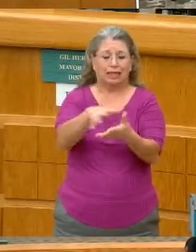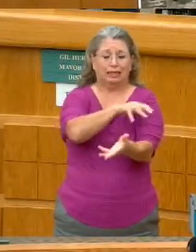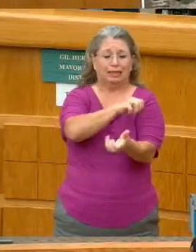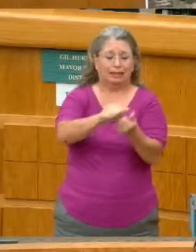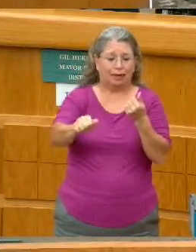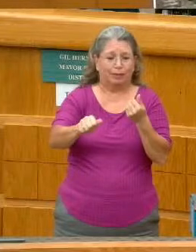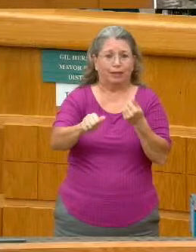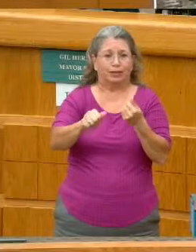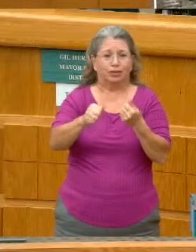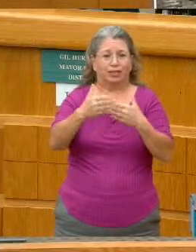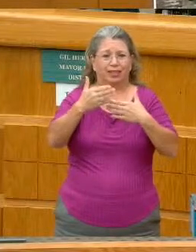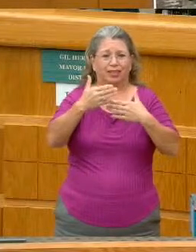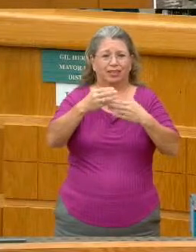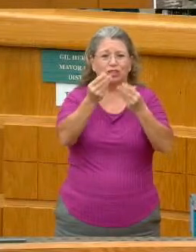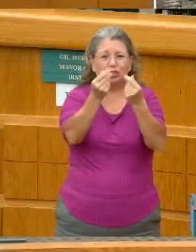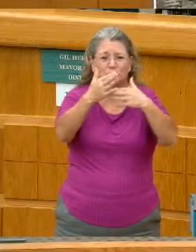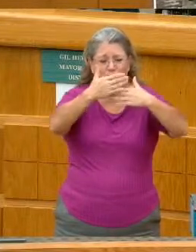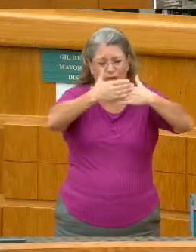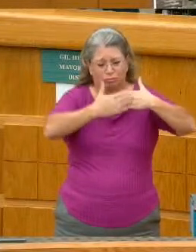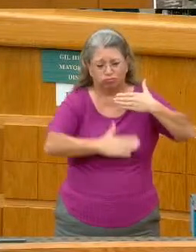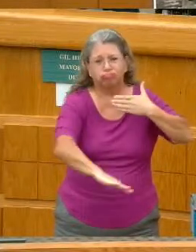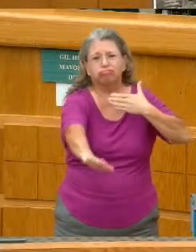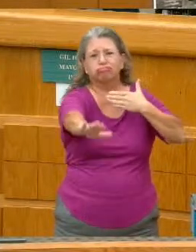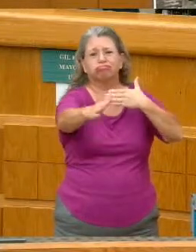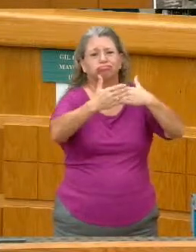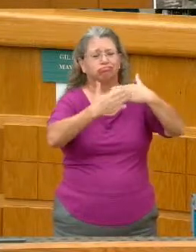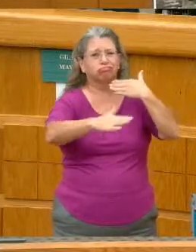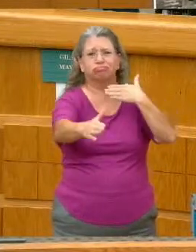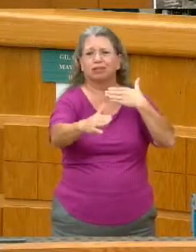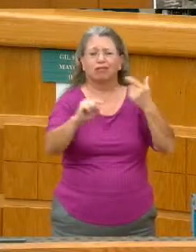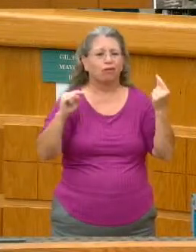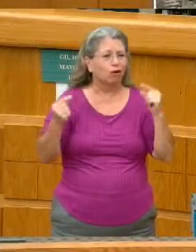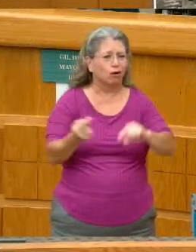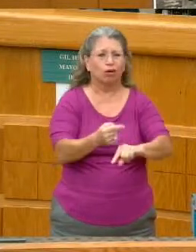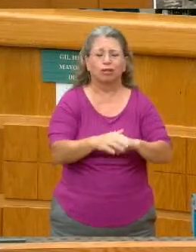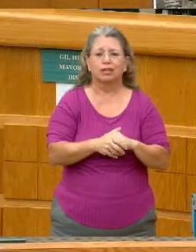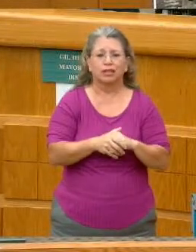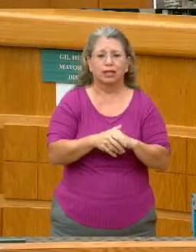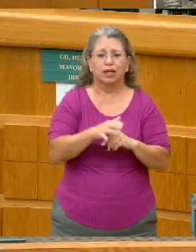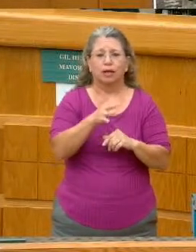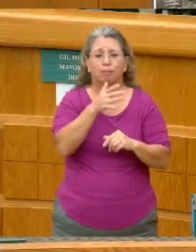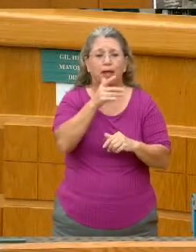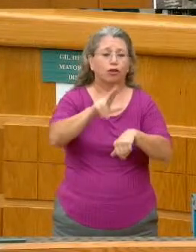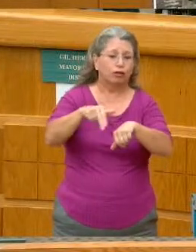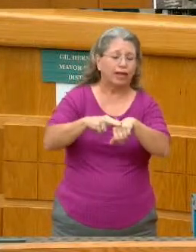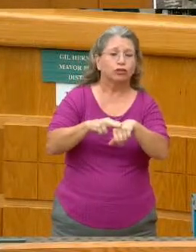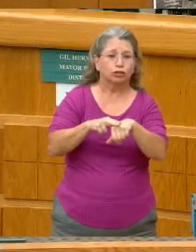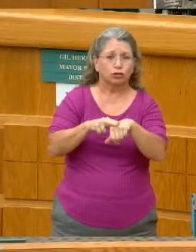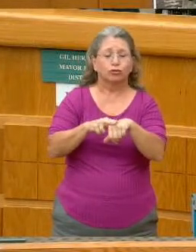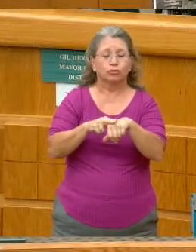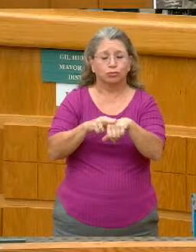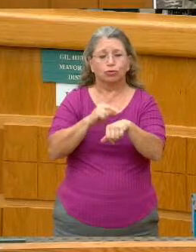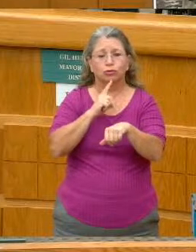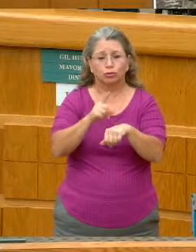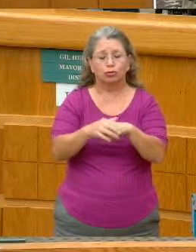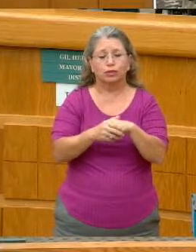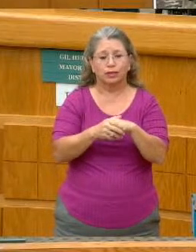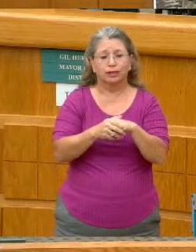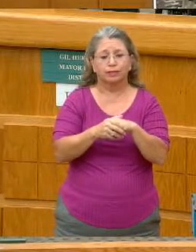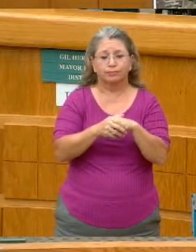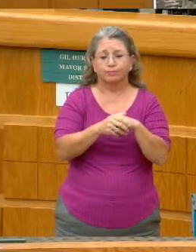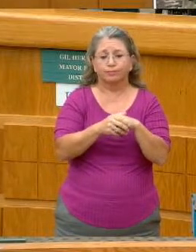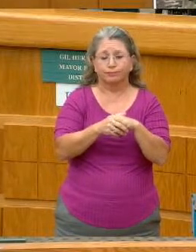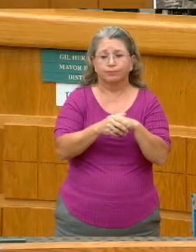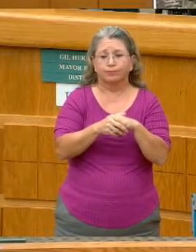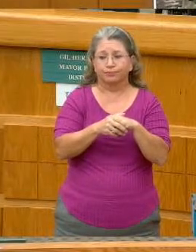hurtful. And quite frankly, Mother Nature does take its course on these types of